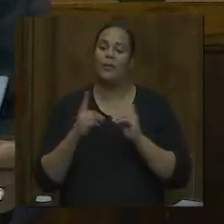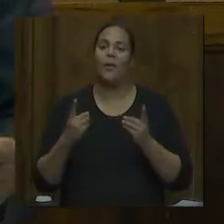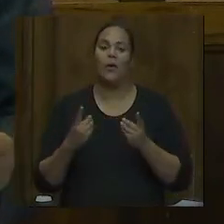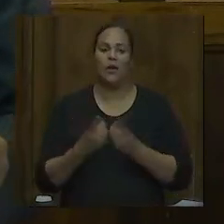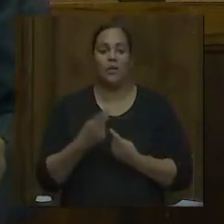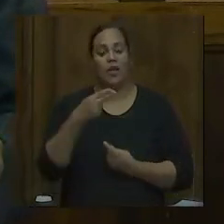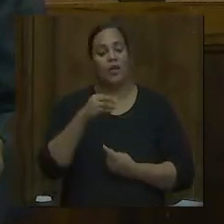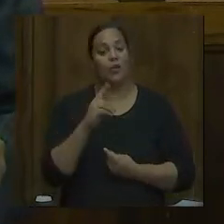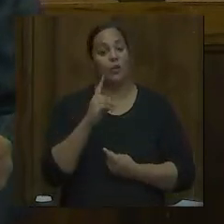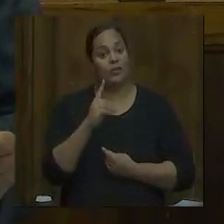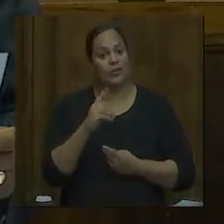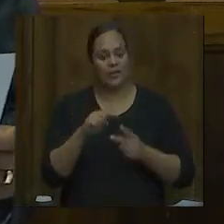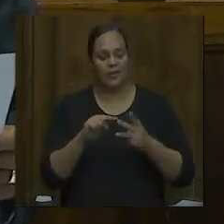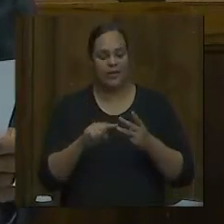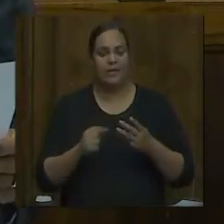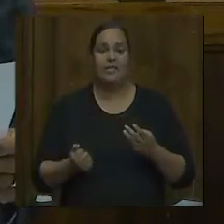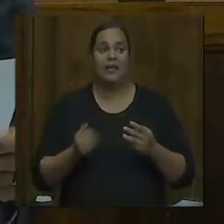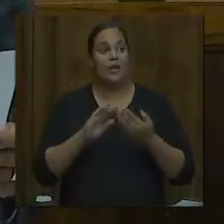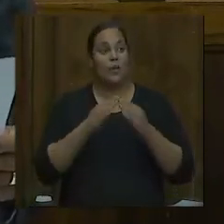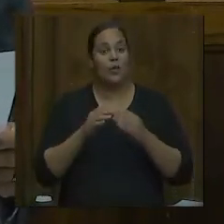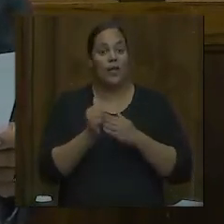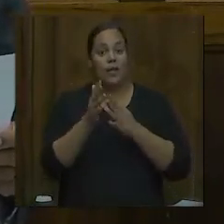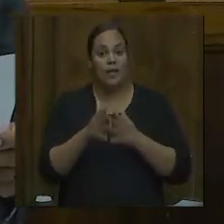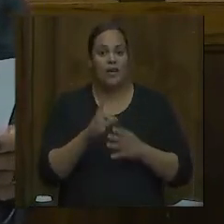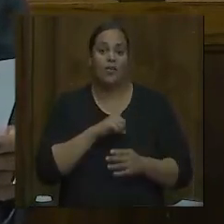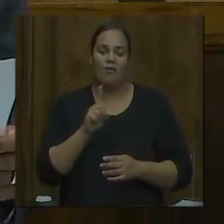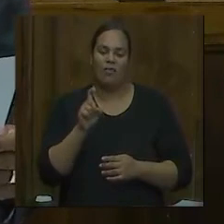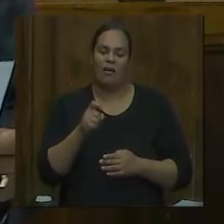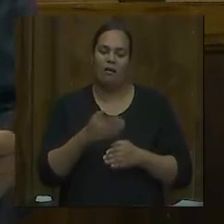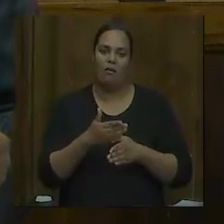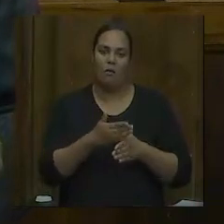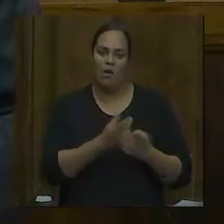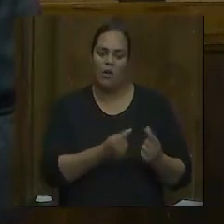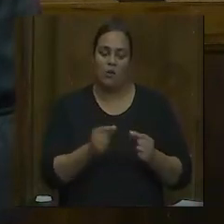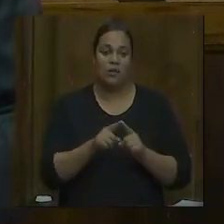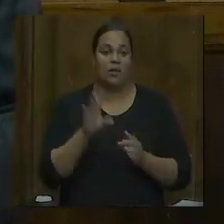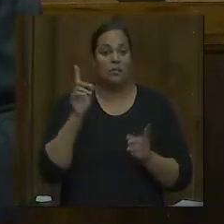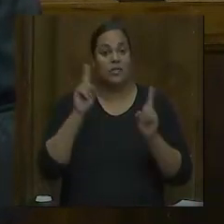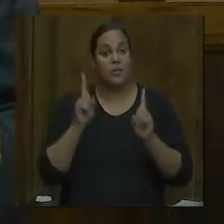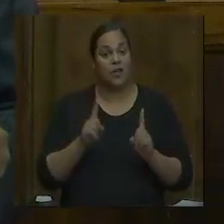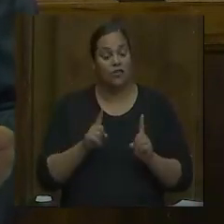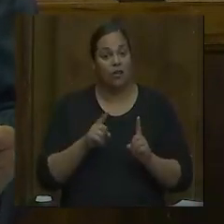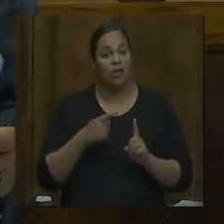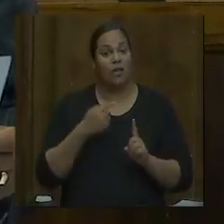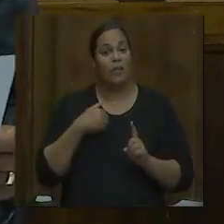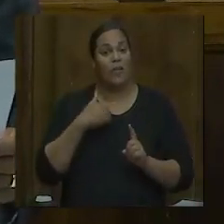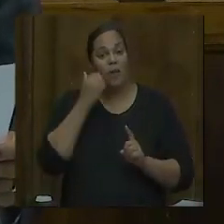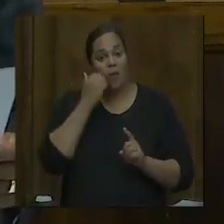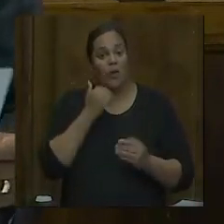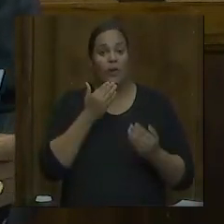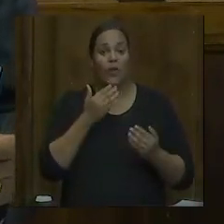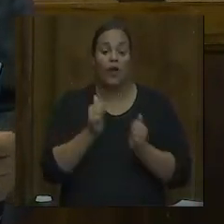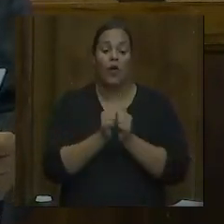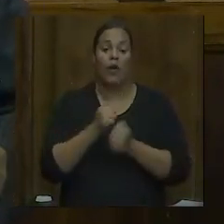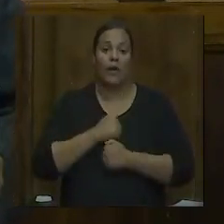the HOD, civil servants for their hard work, and in particular, I would like to thank